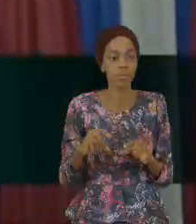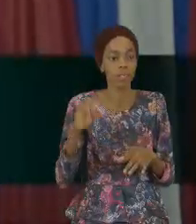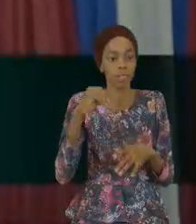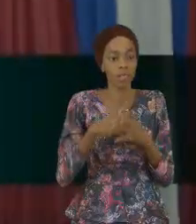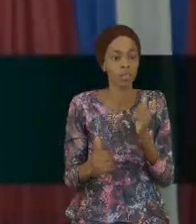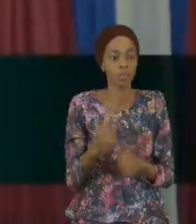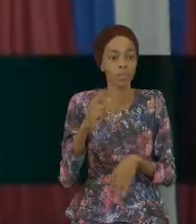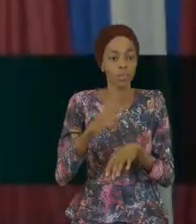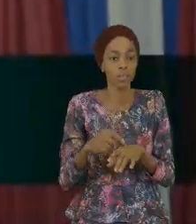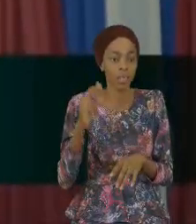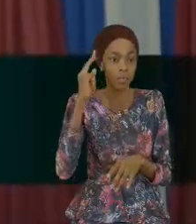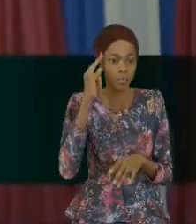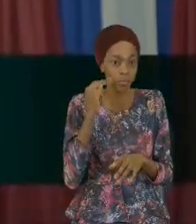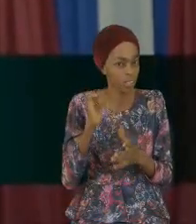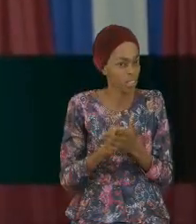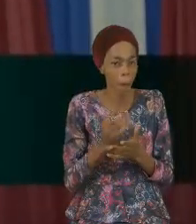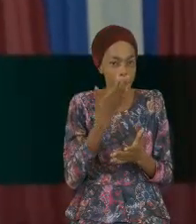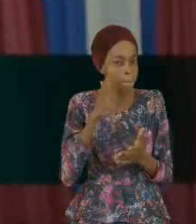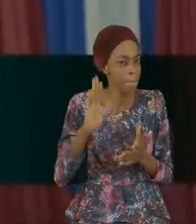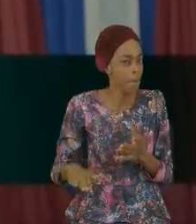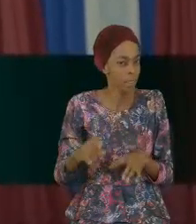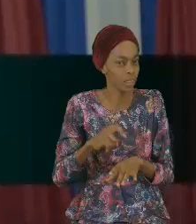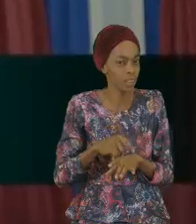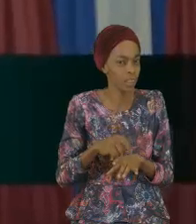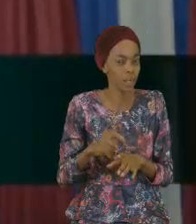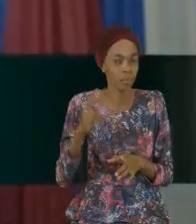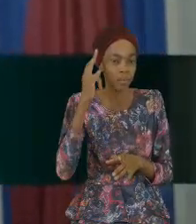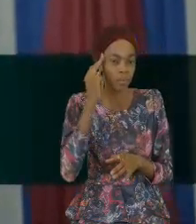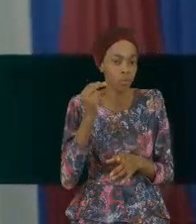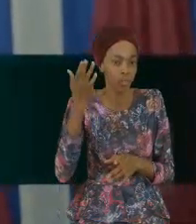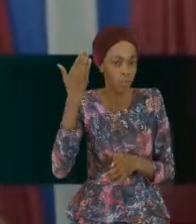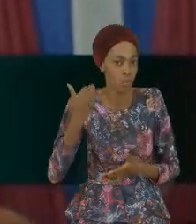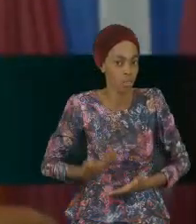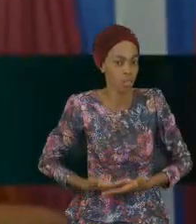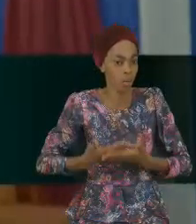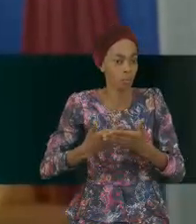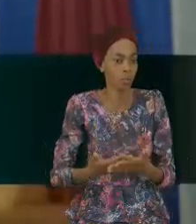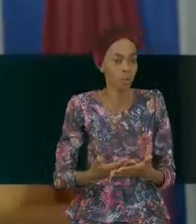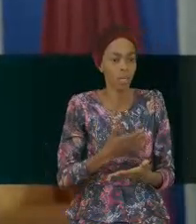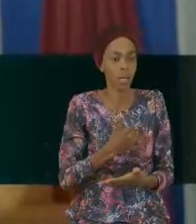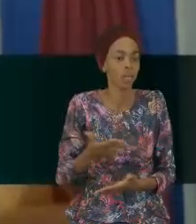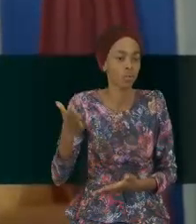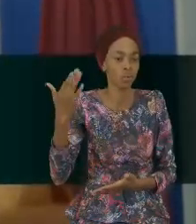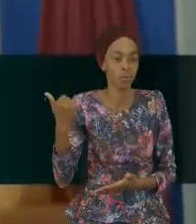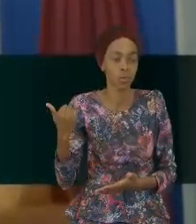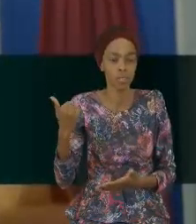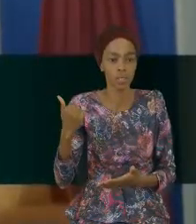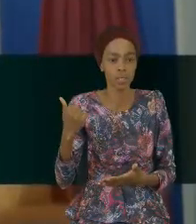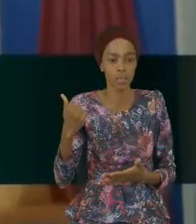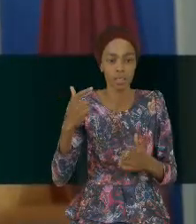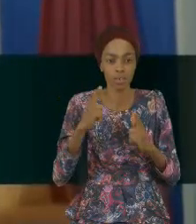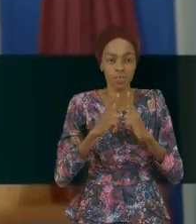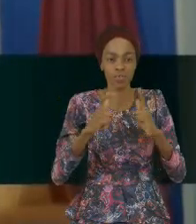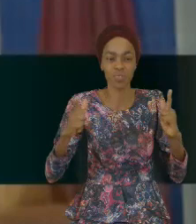at that terrible time, at that difficult time, Moses was born and was exceeding